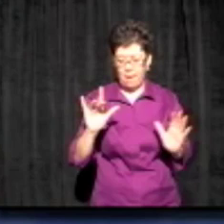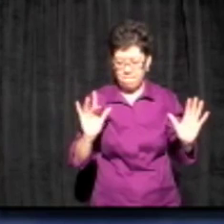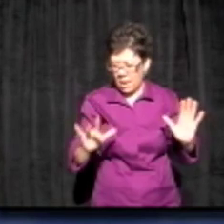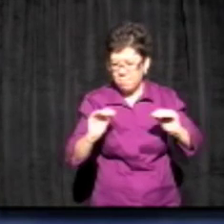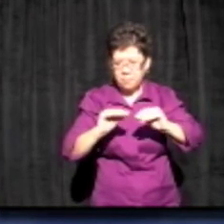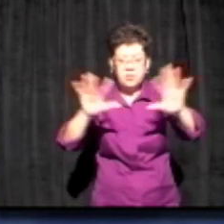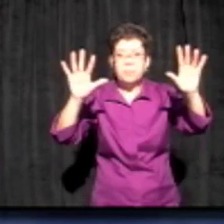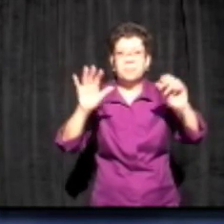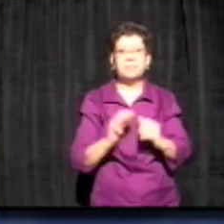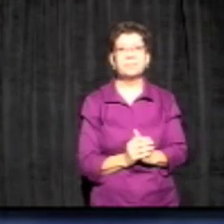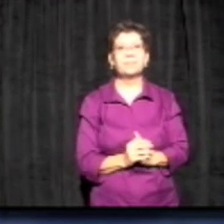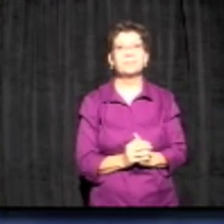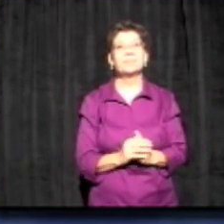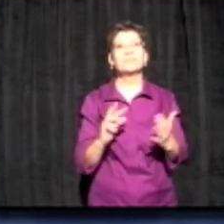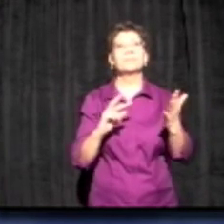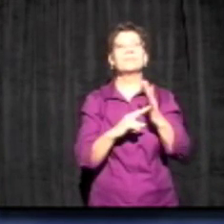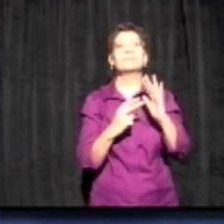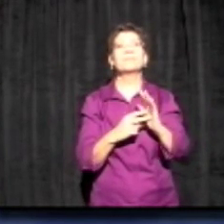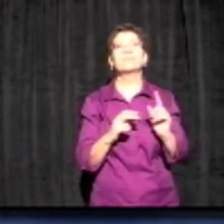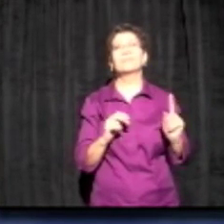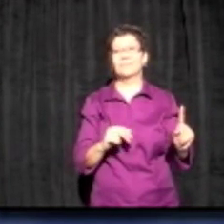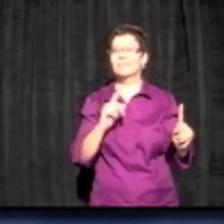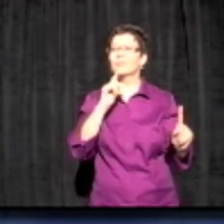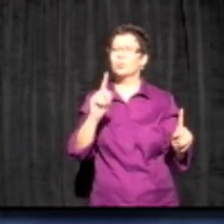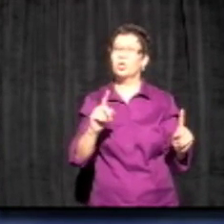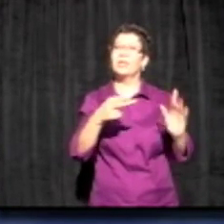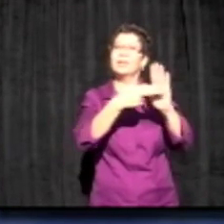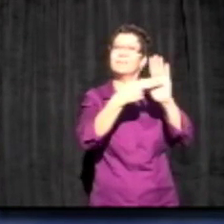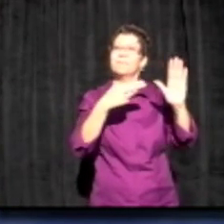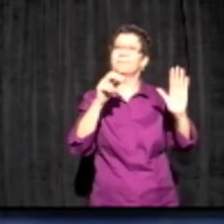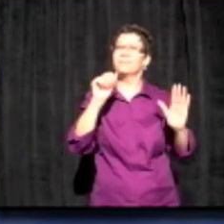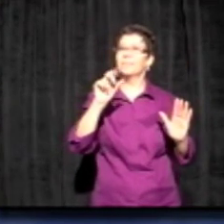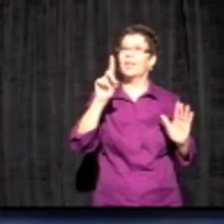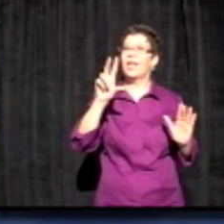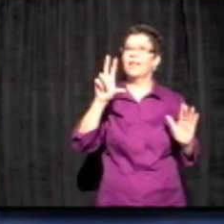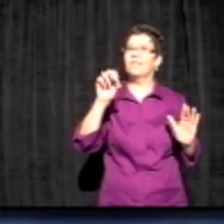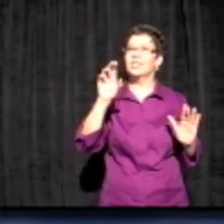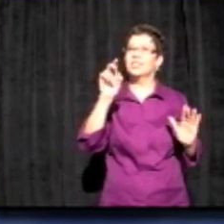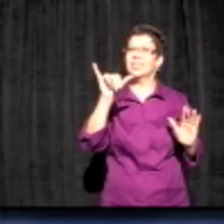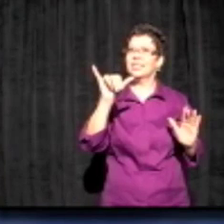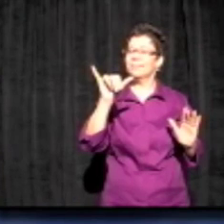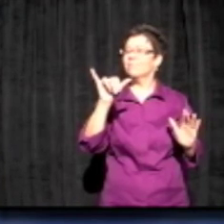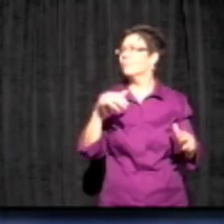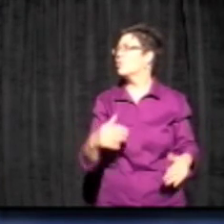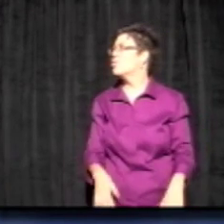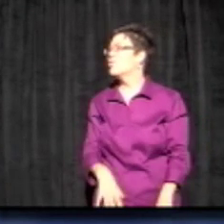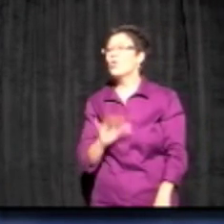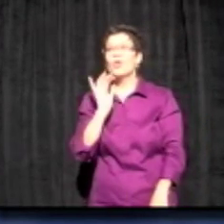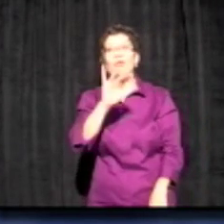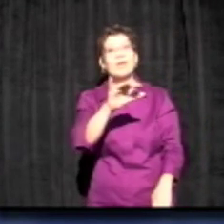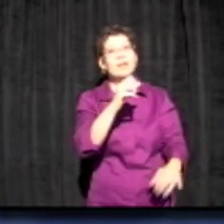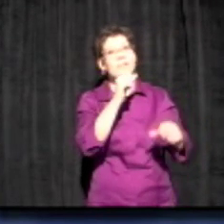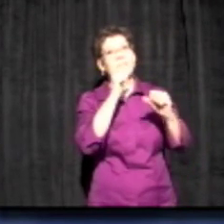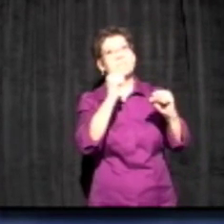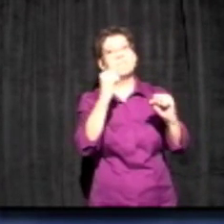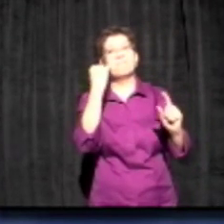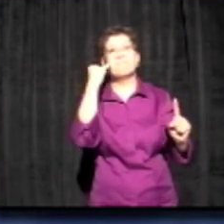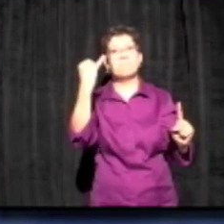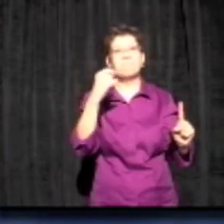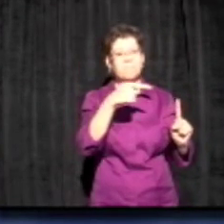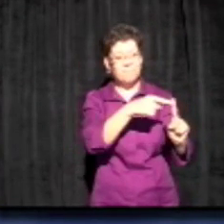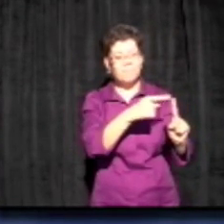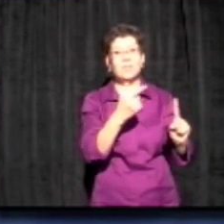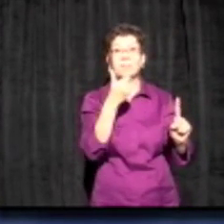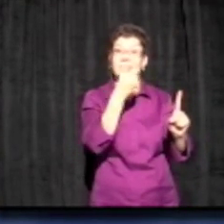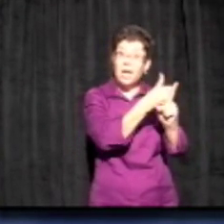creates advocacy in the truest sense of the word. And there's nothing more powerful in marketing than